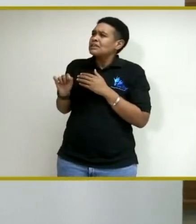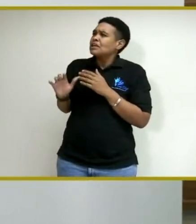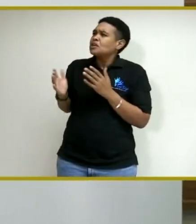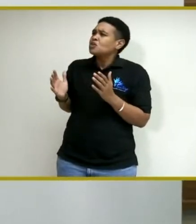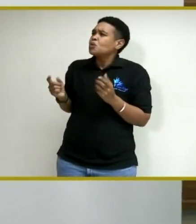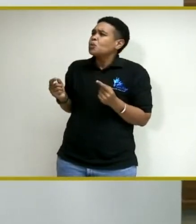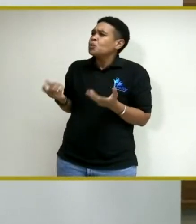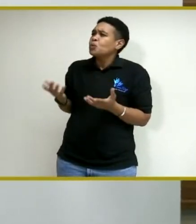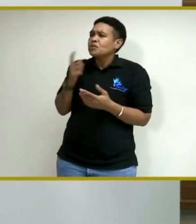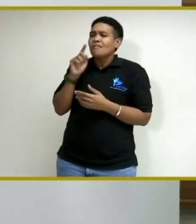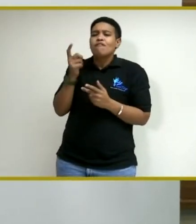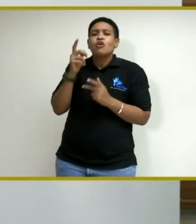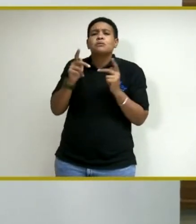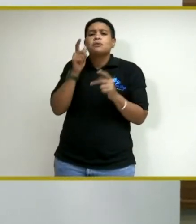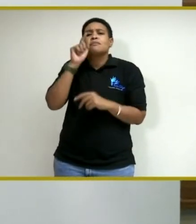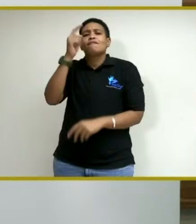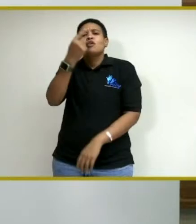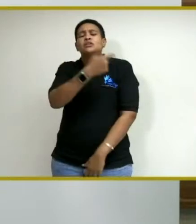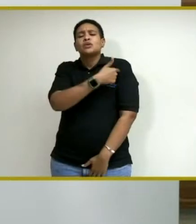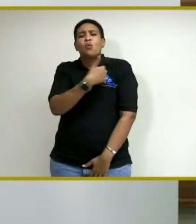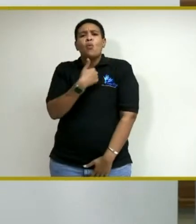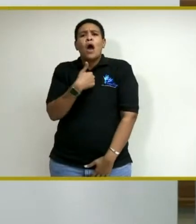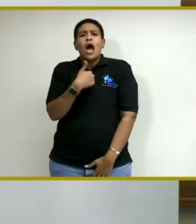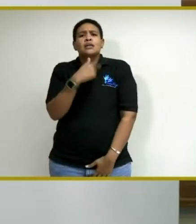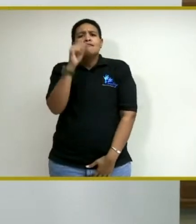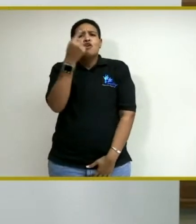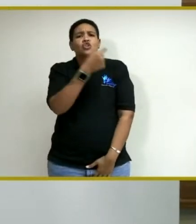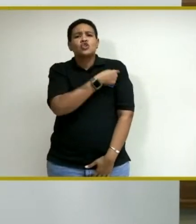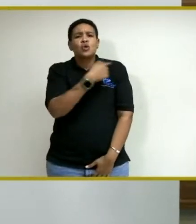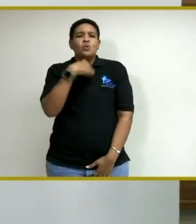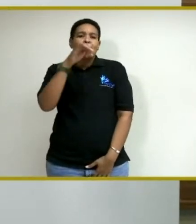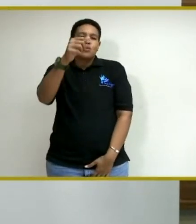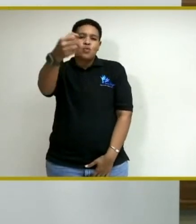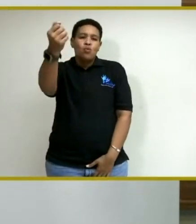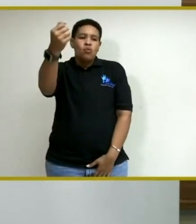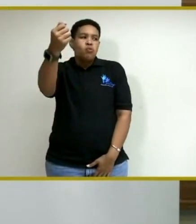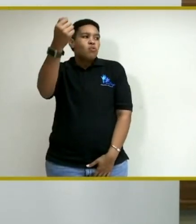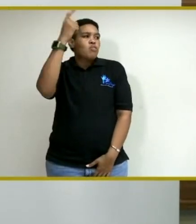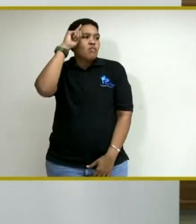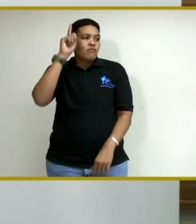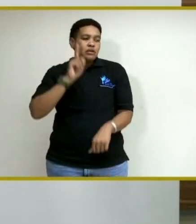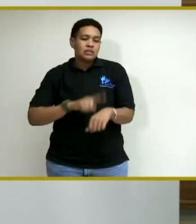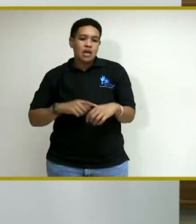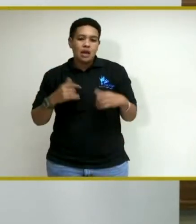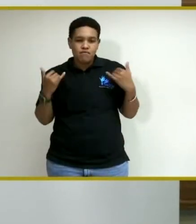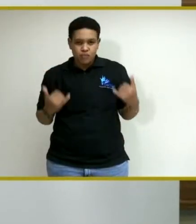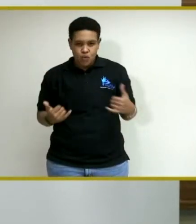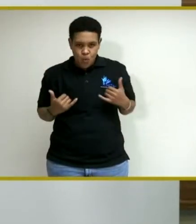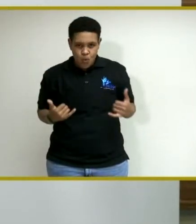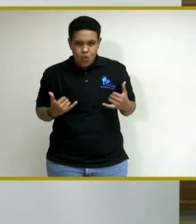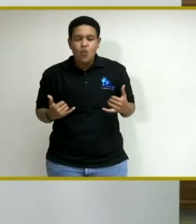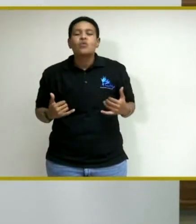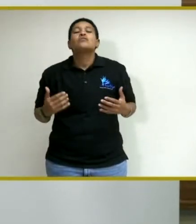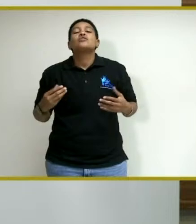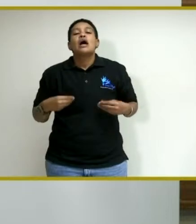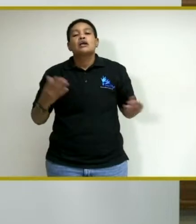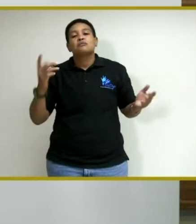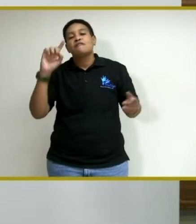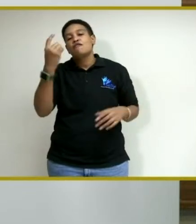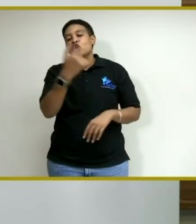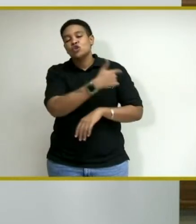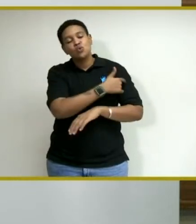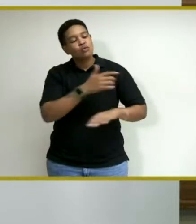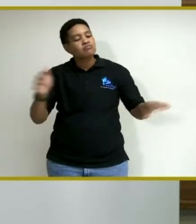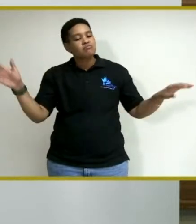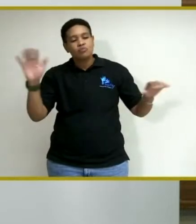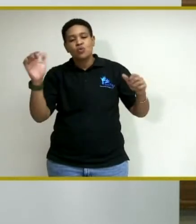persons who are seeking to get their first dose, we will have to delay for the time being administering that first dose